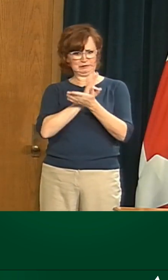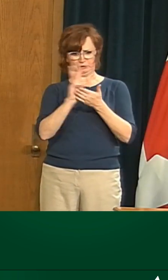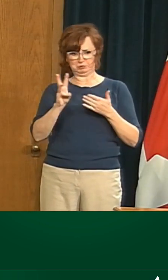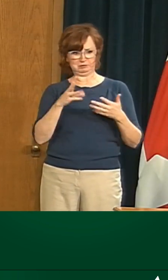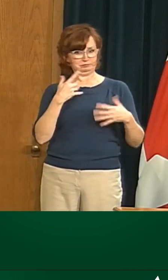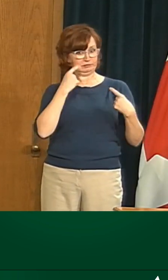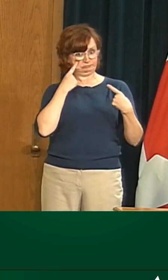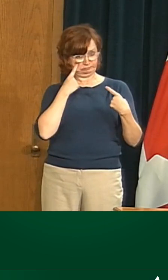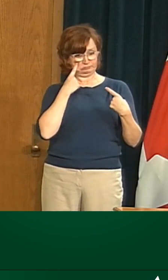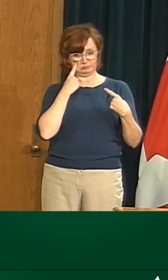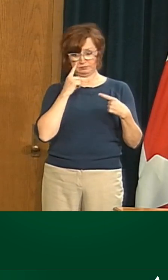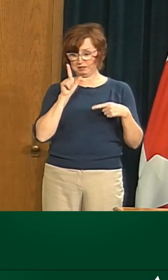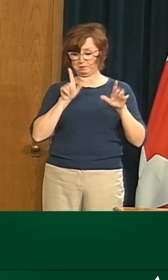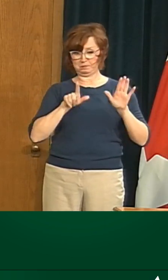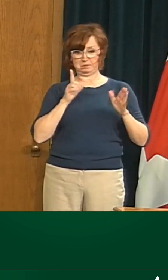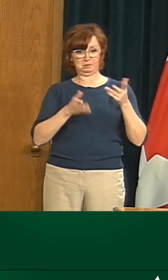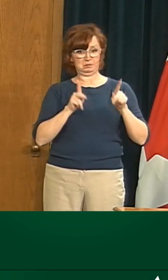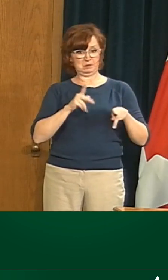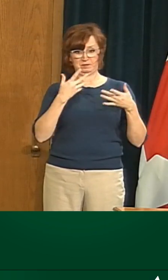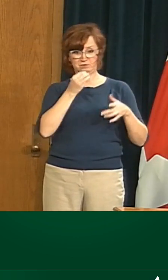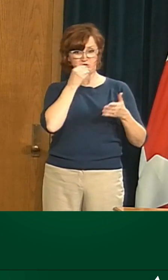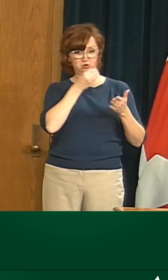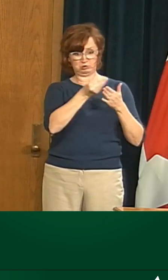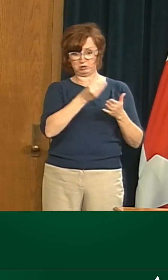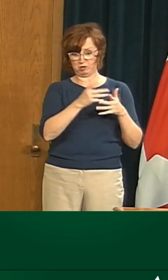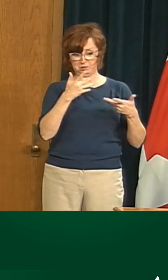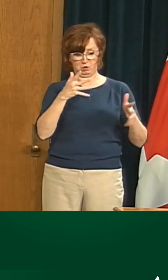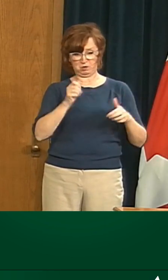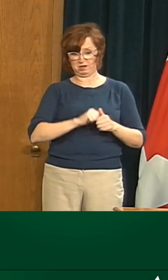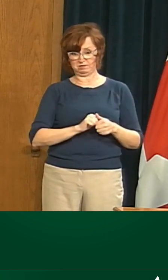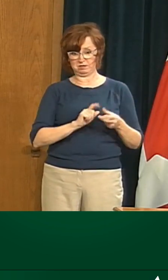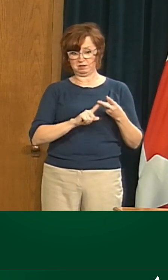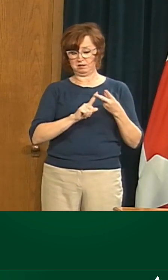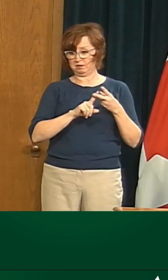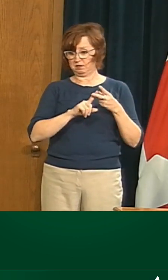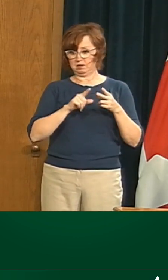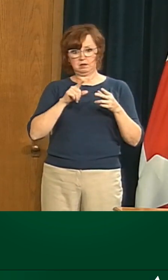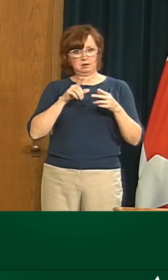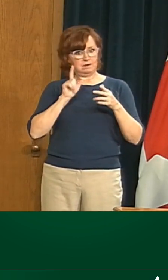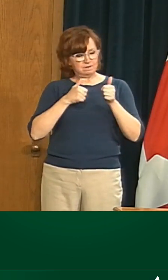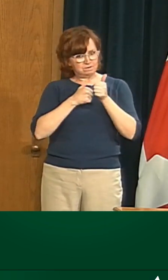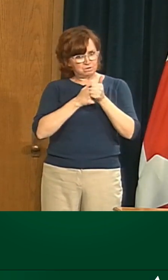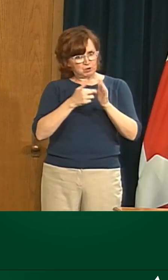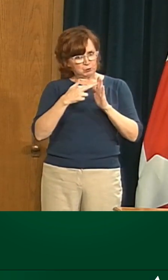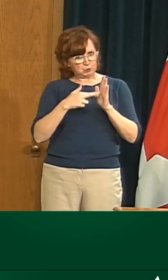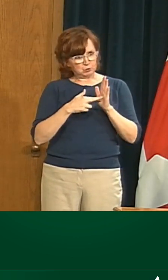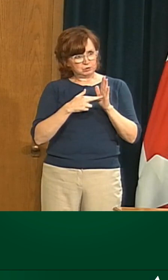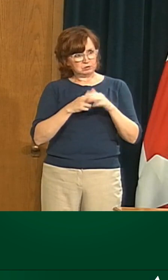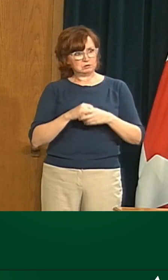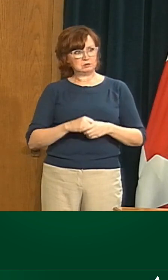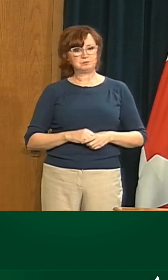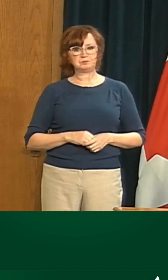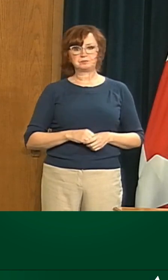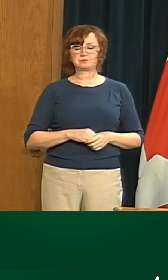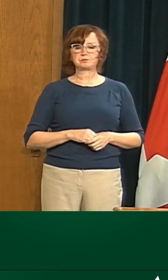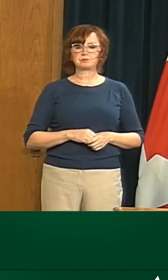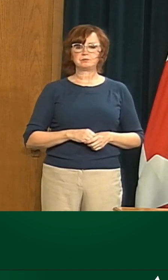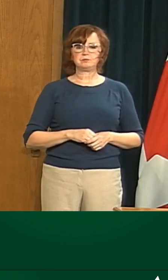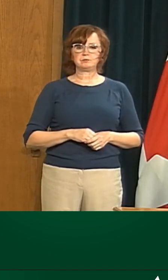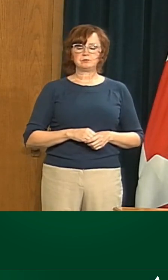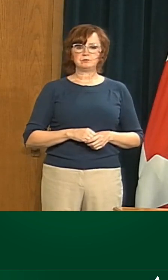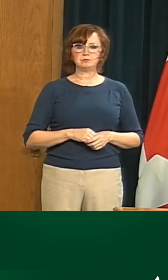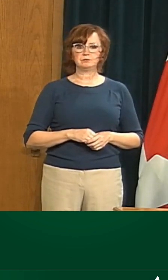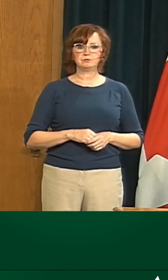as everyone follows the recommendations. So that means that business owners have to set up their business so